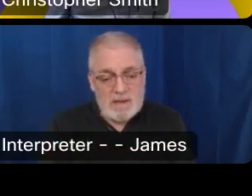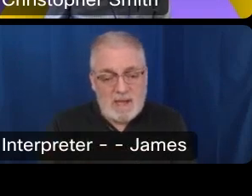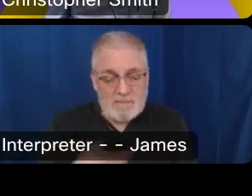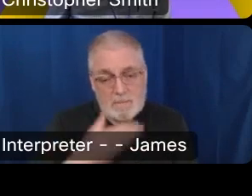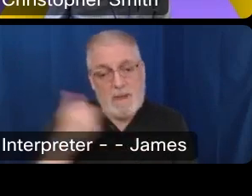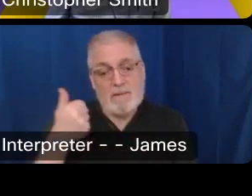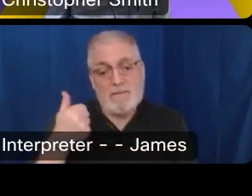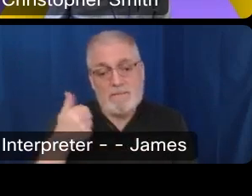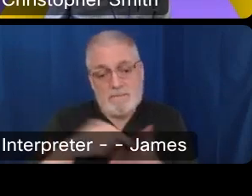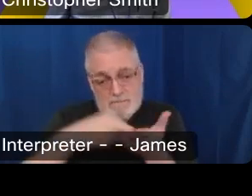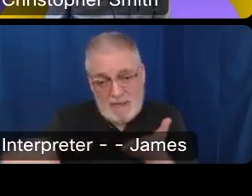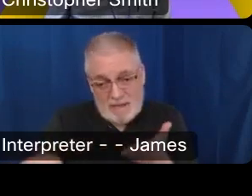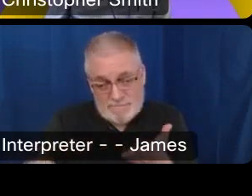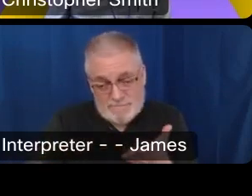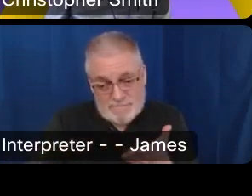Next slide.